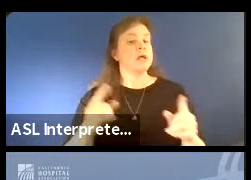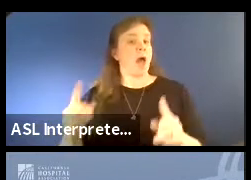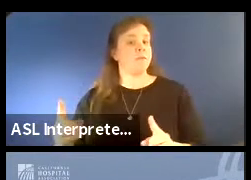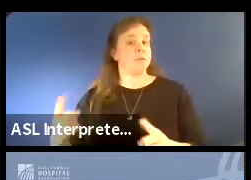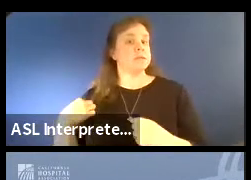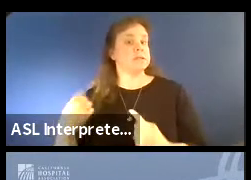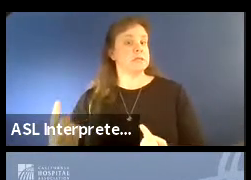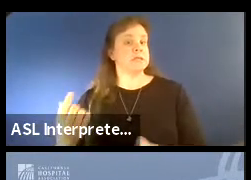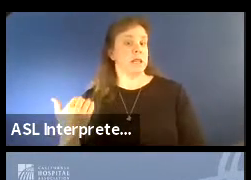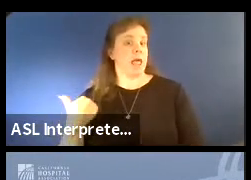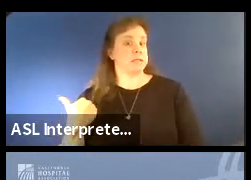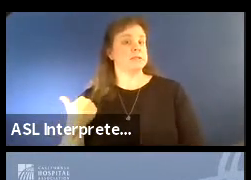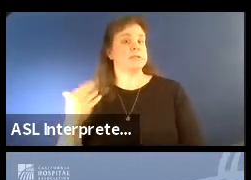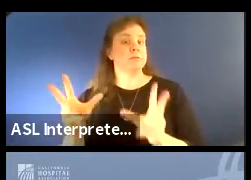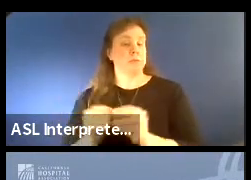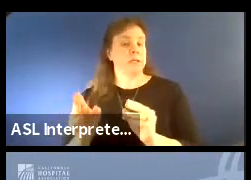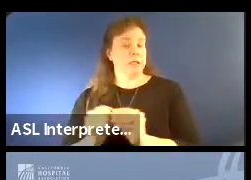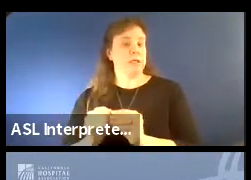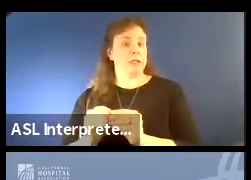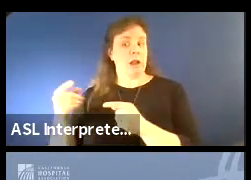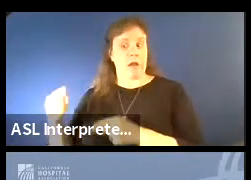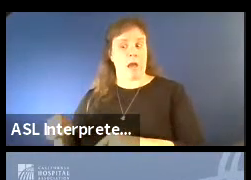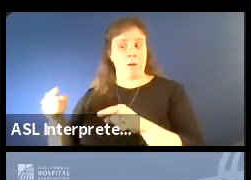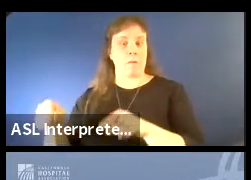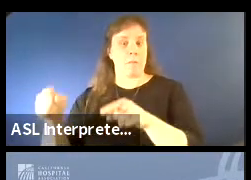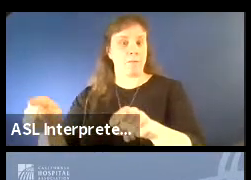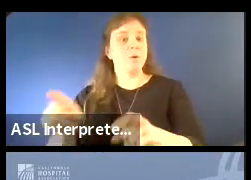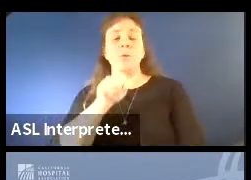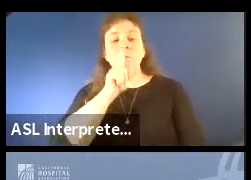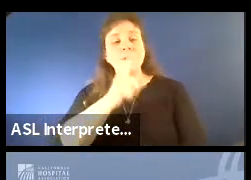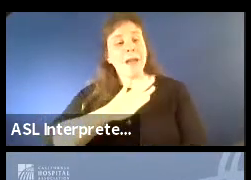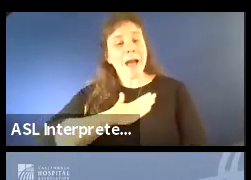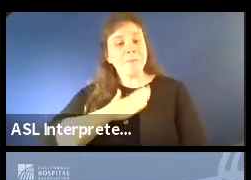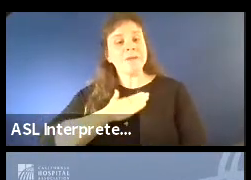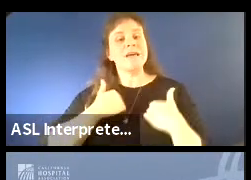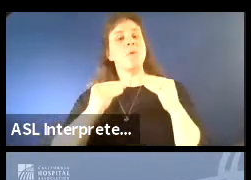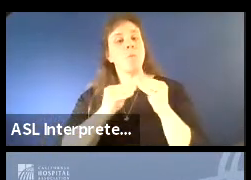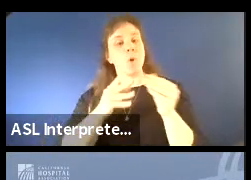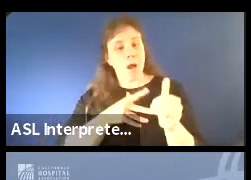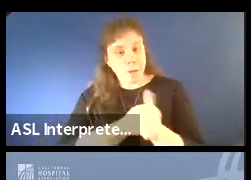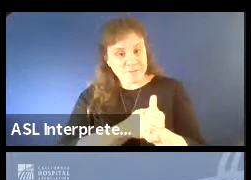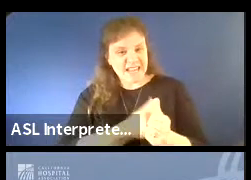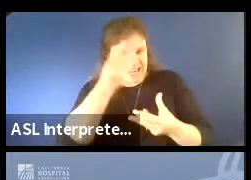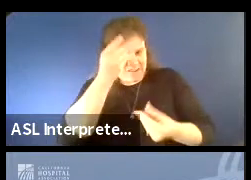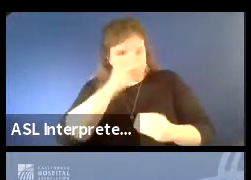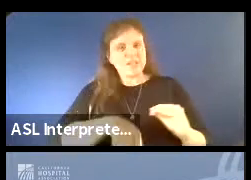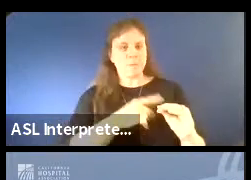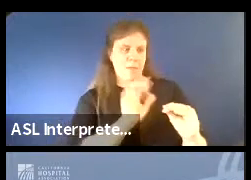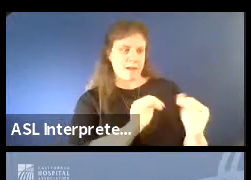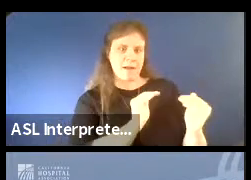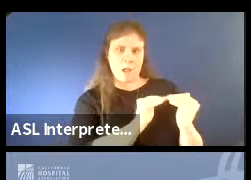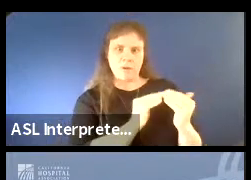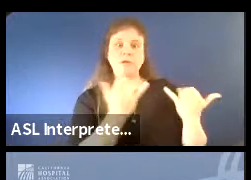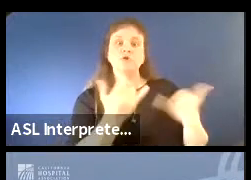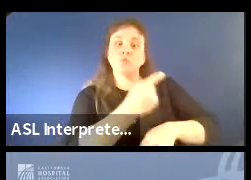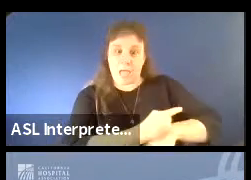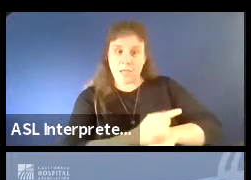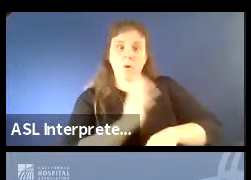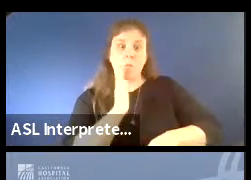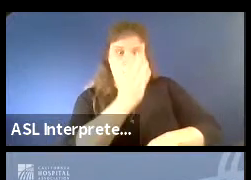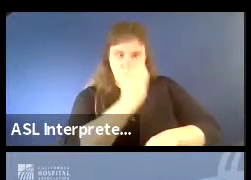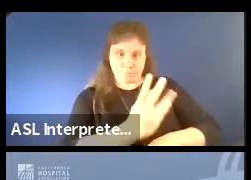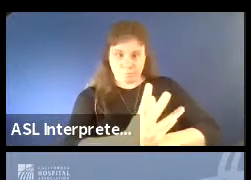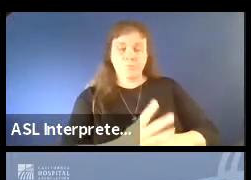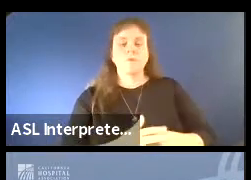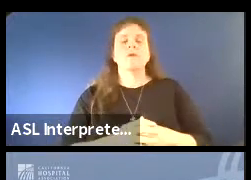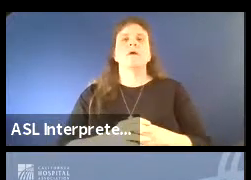our last meeting. We're really pleased to have an update on that today. And so as we look ahead to